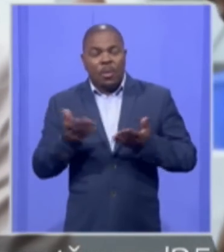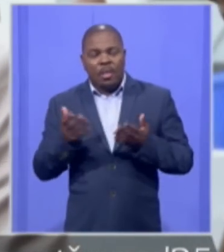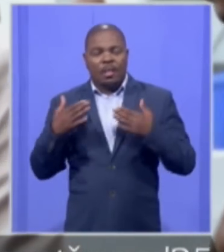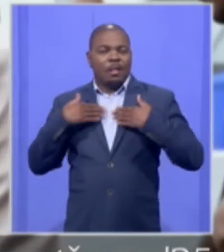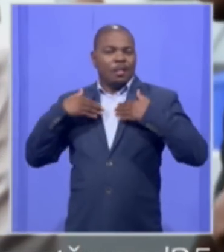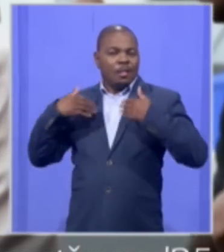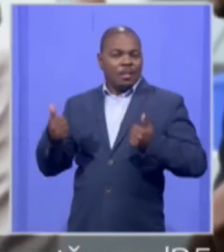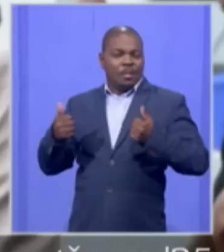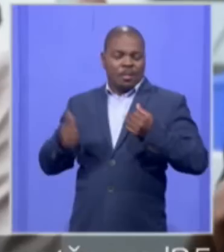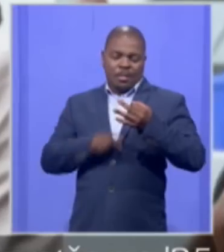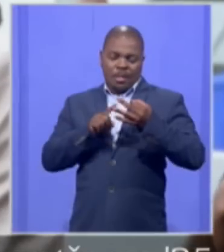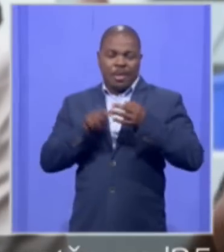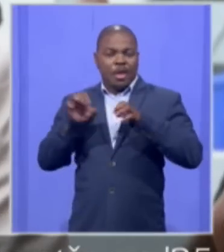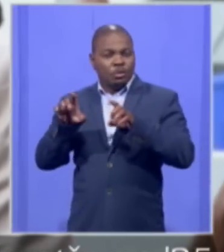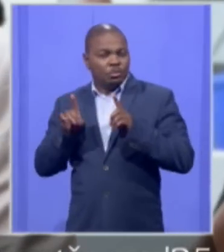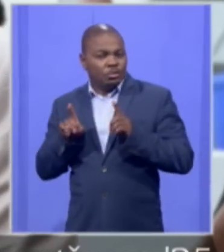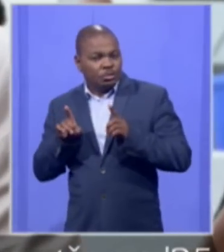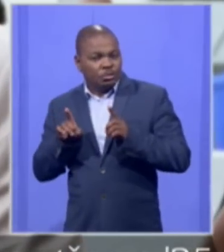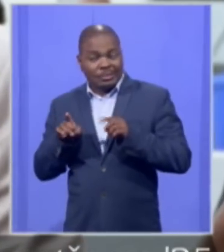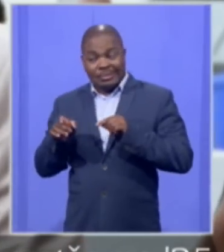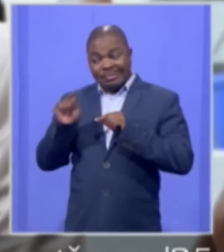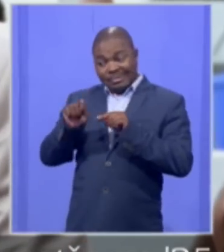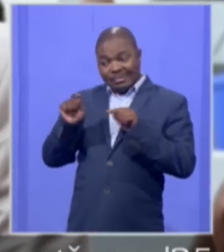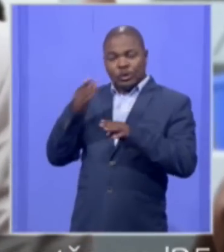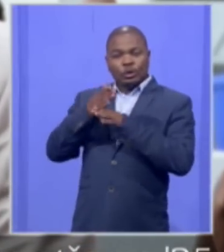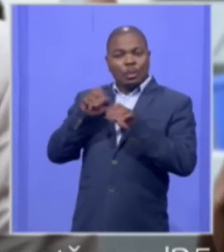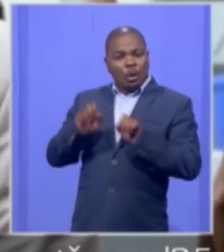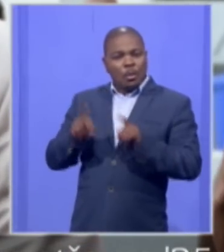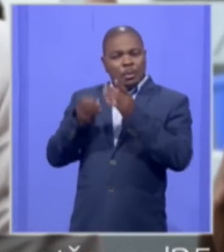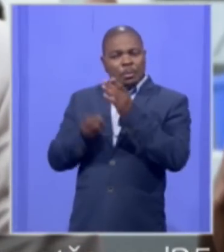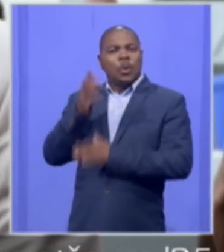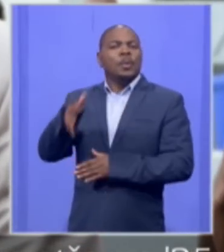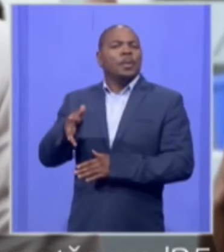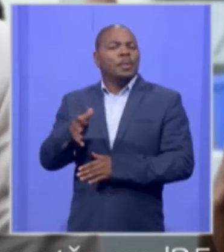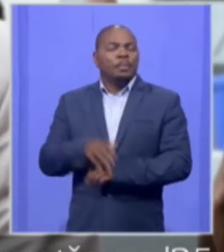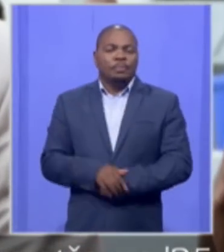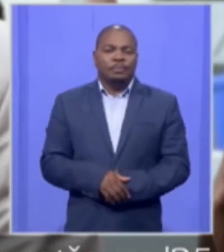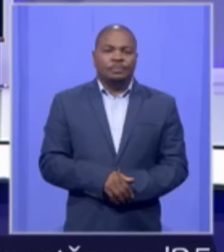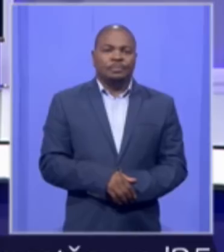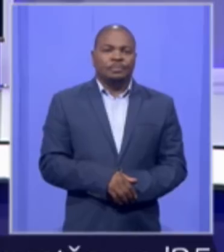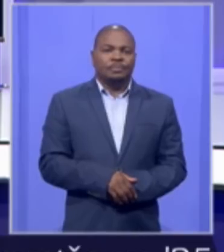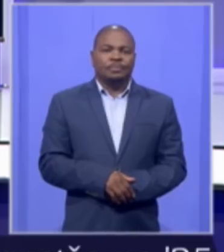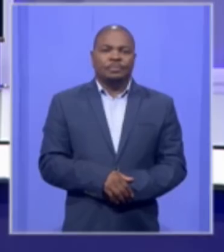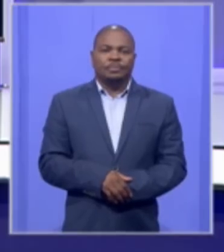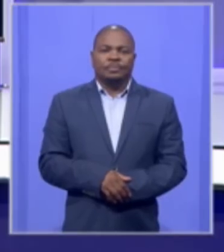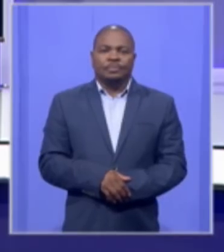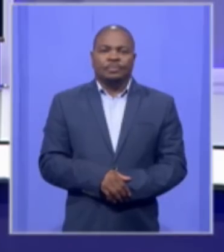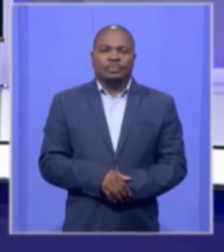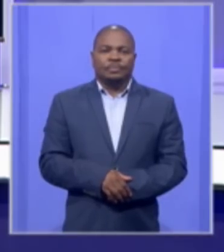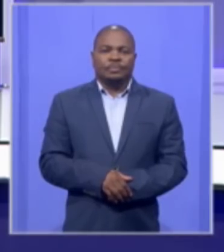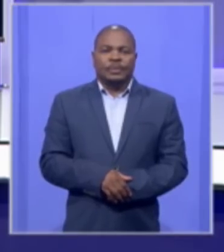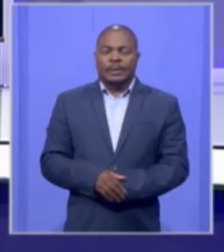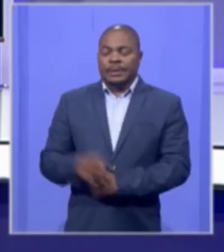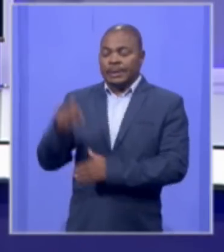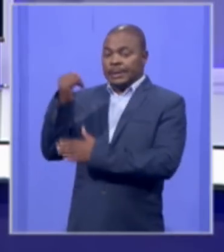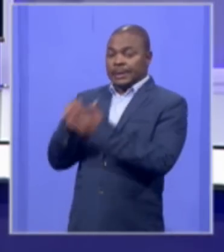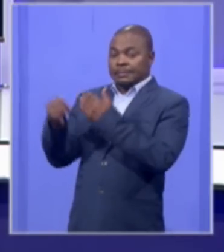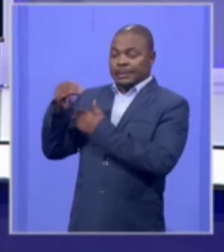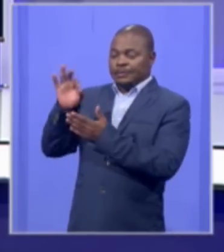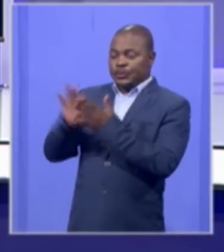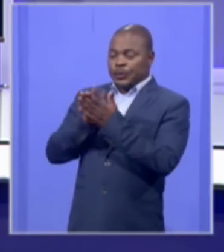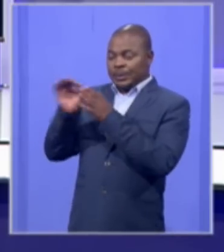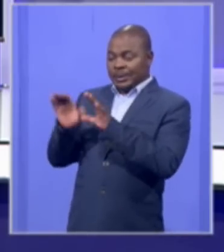and education. That will create job opportunities. Komishene eo e ikemego ya